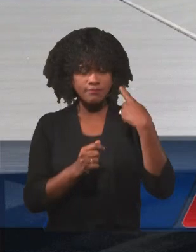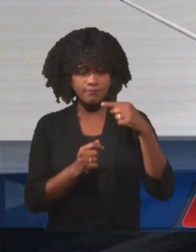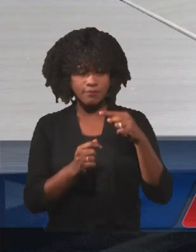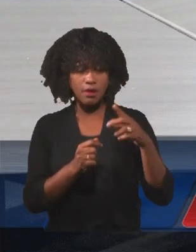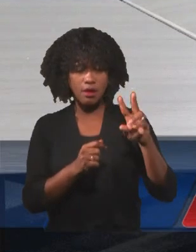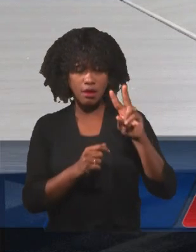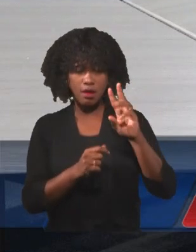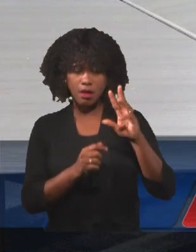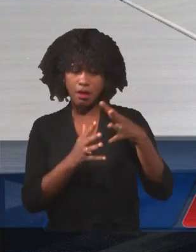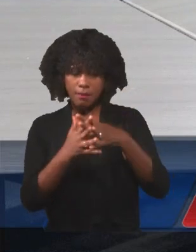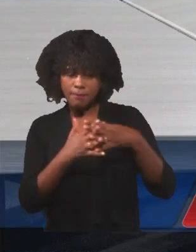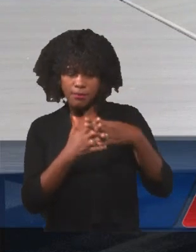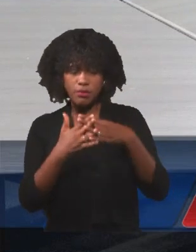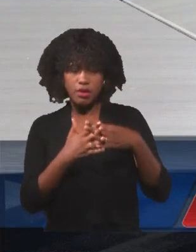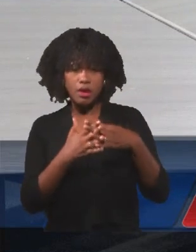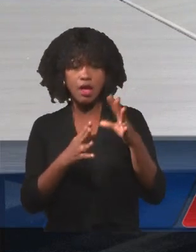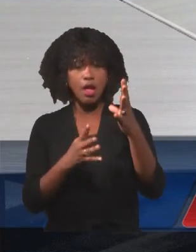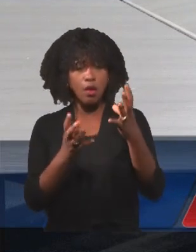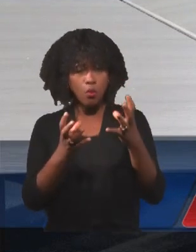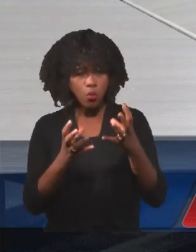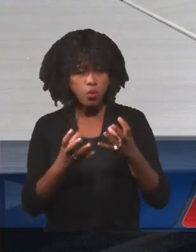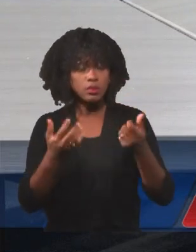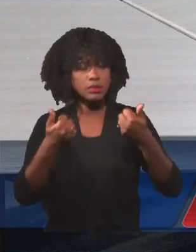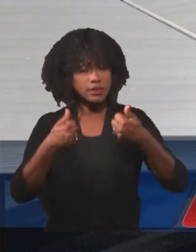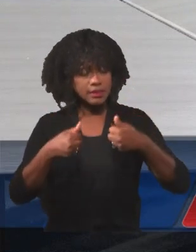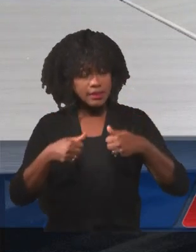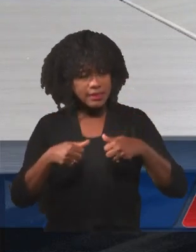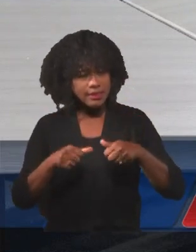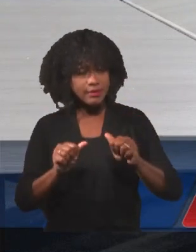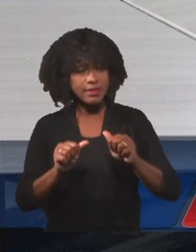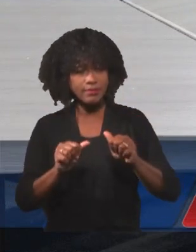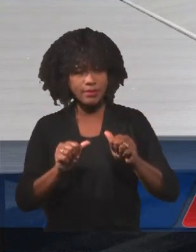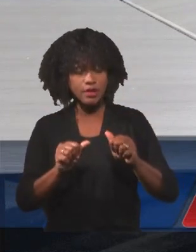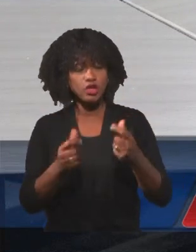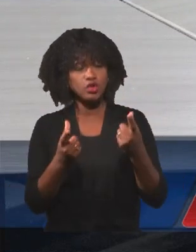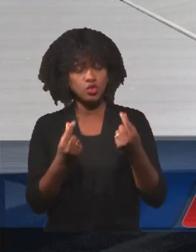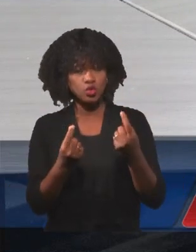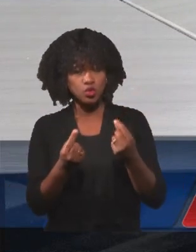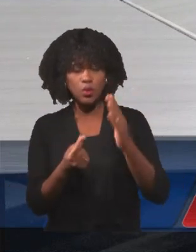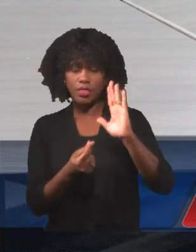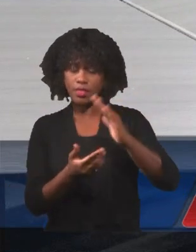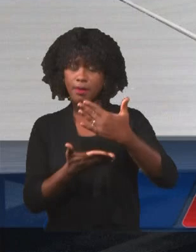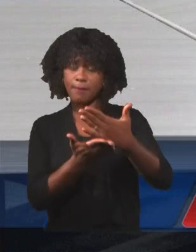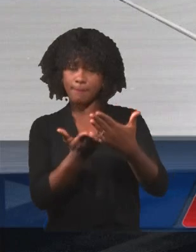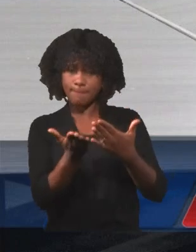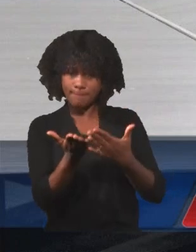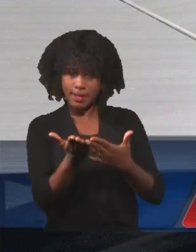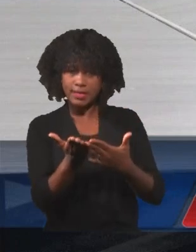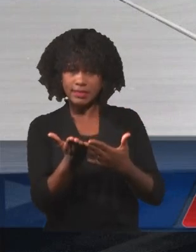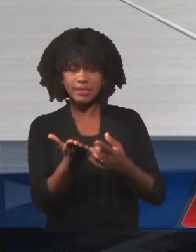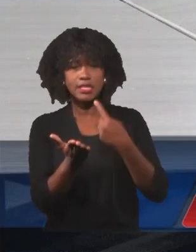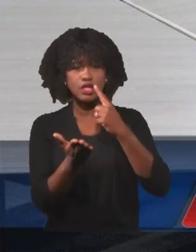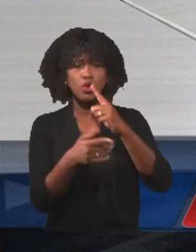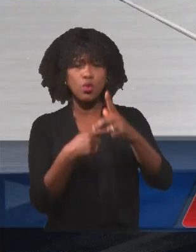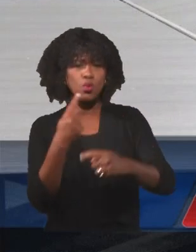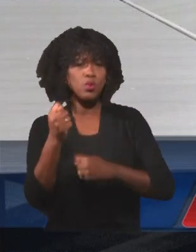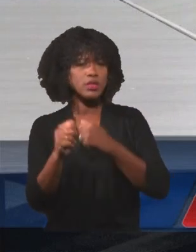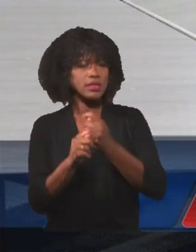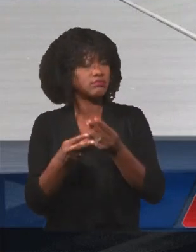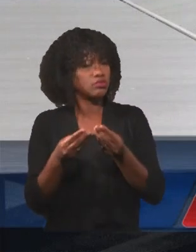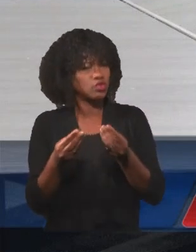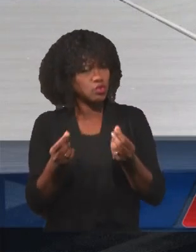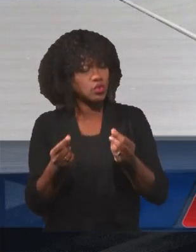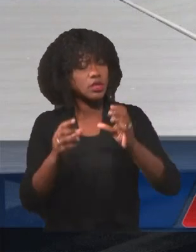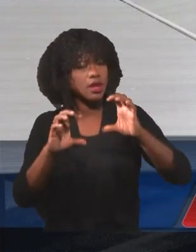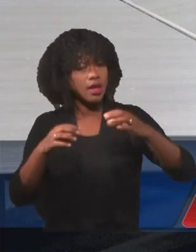United States, and we want to be able to, as Eximbank, do our part to say what type of solutions that